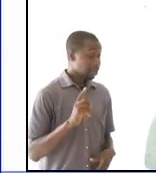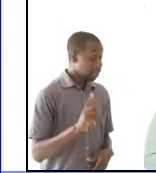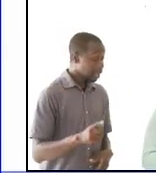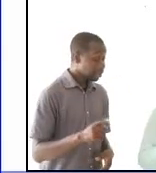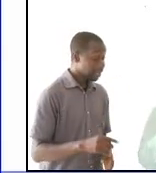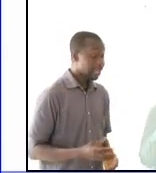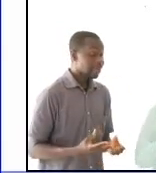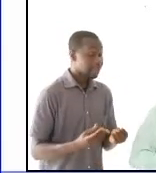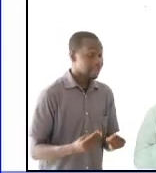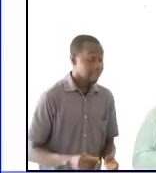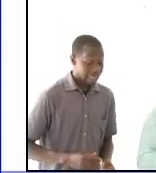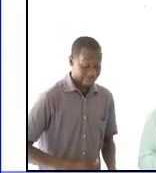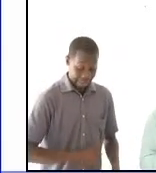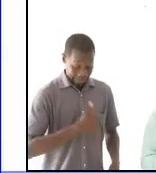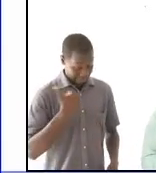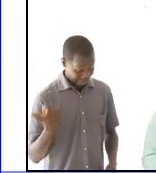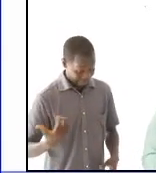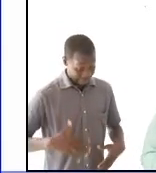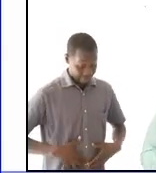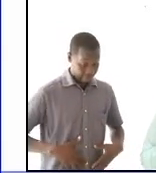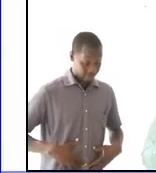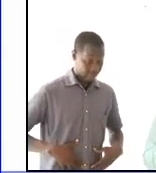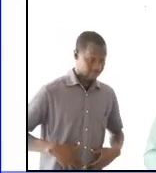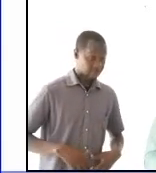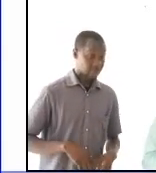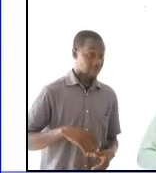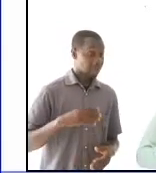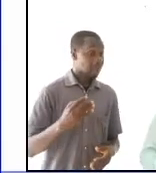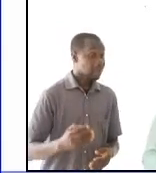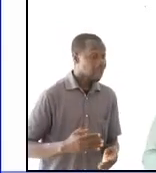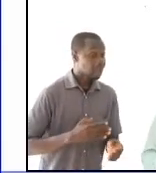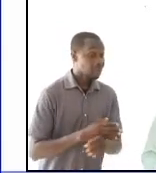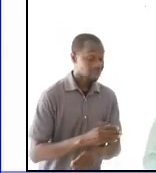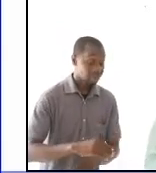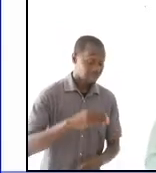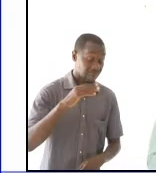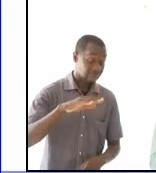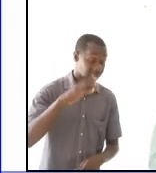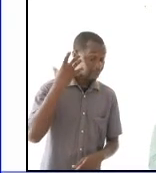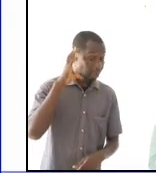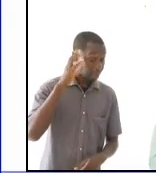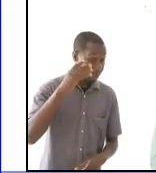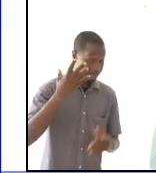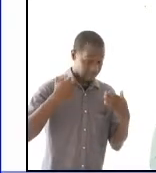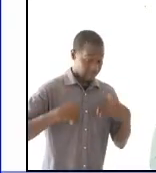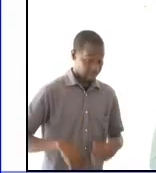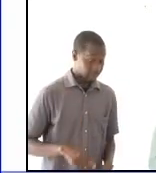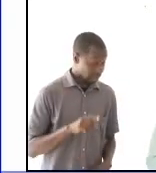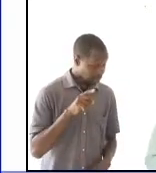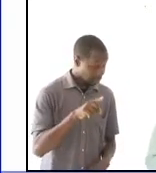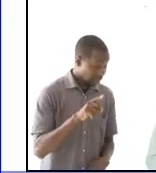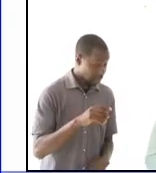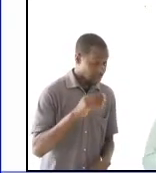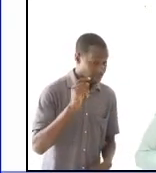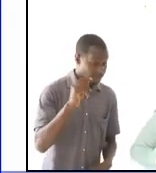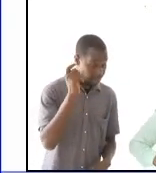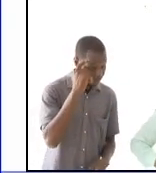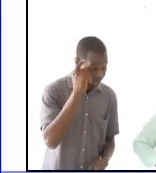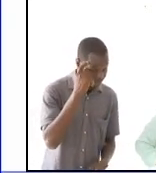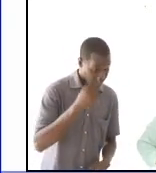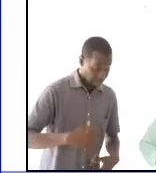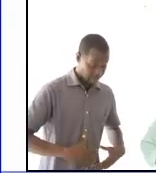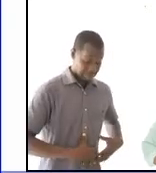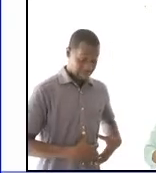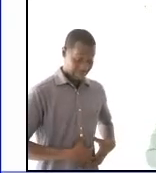though they are harmless, if they are not taken out of the body, they continue to build up and they become a problem. So this is why you might notice people with